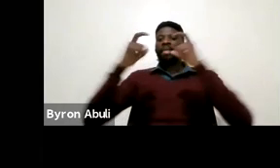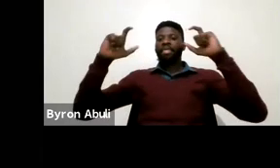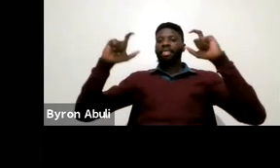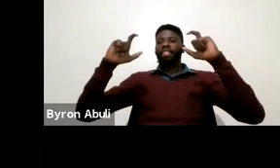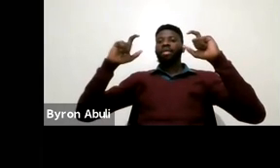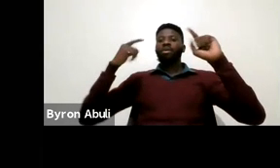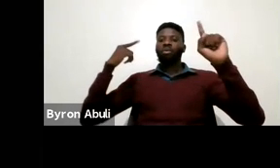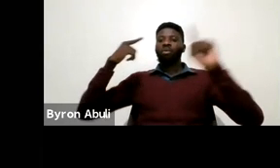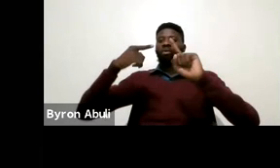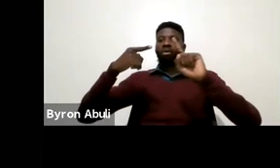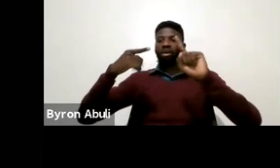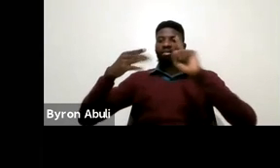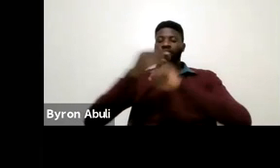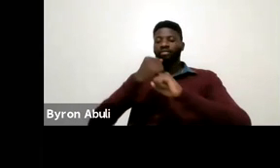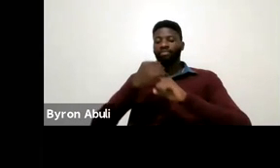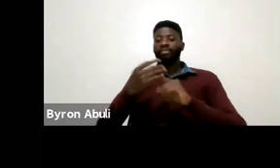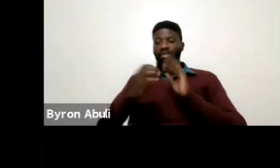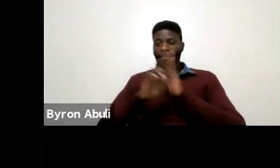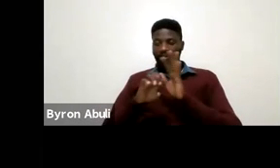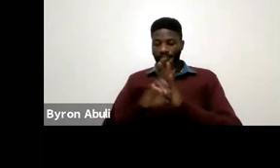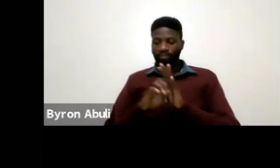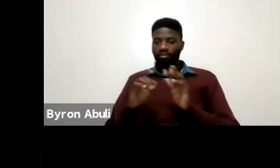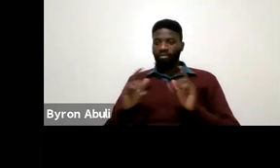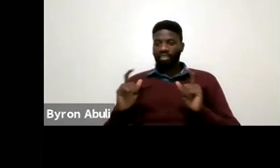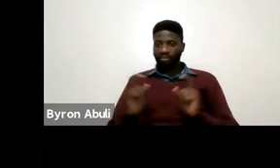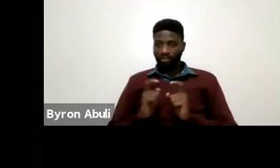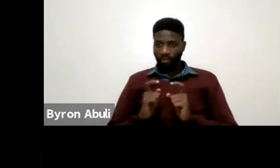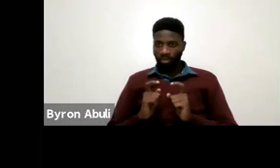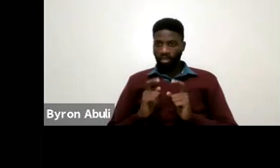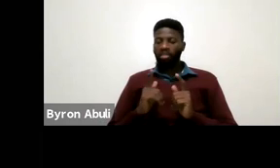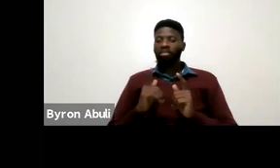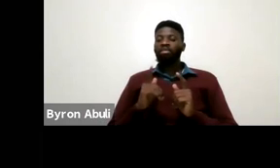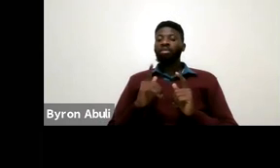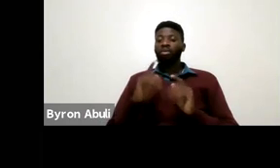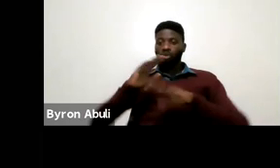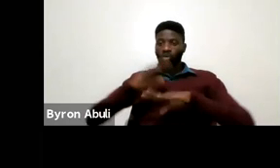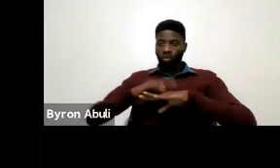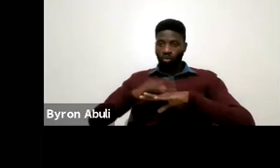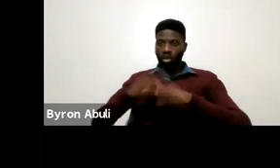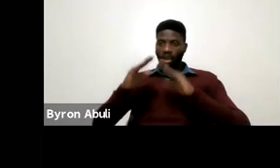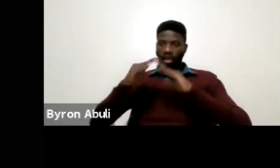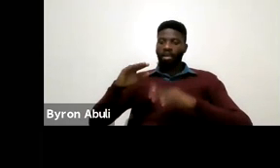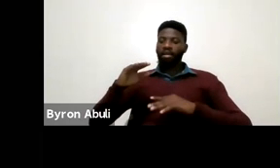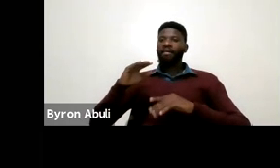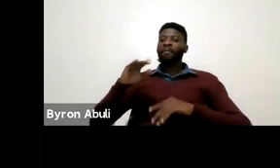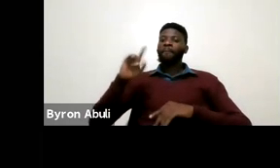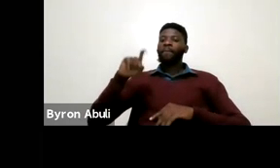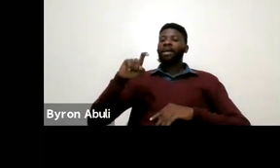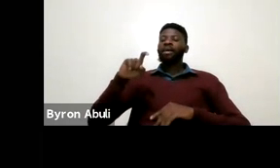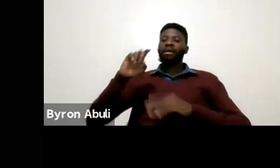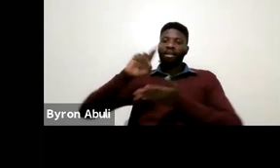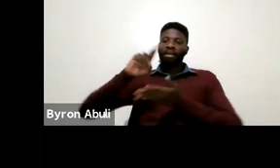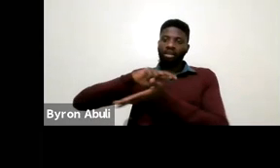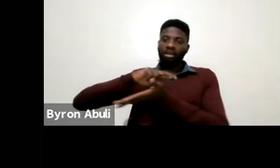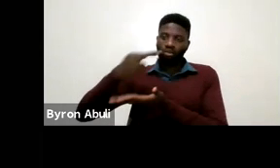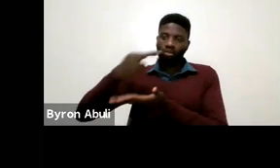For example, for you to have a good home will require that you have resources. In other words, you have to be a good